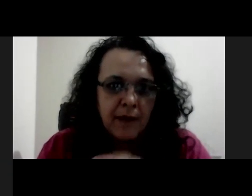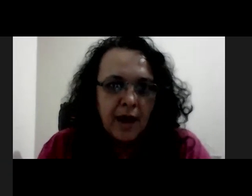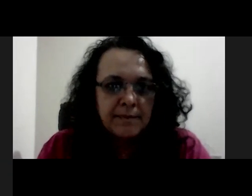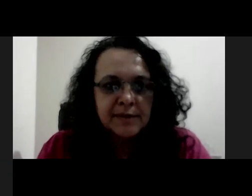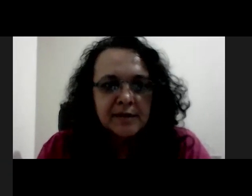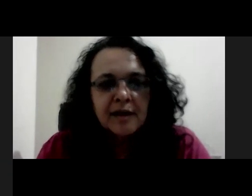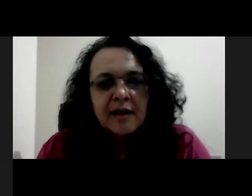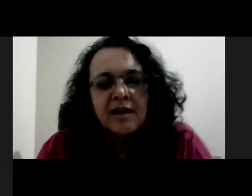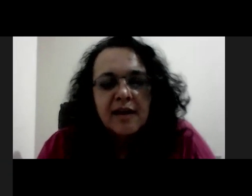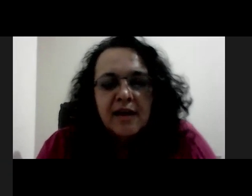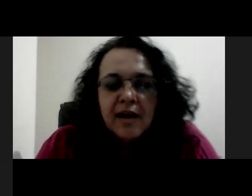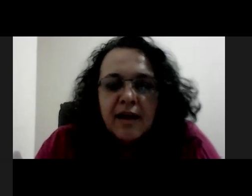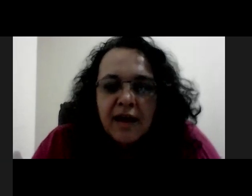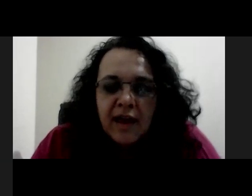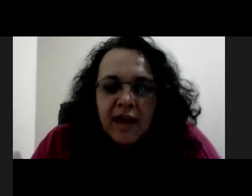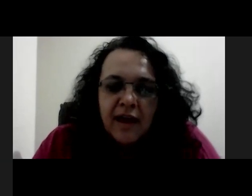pipes.